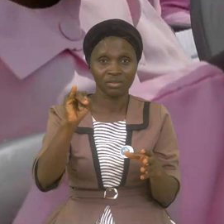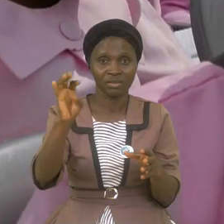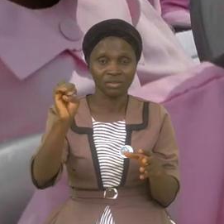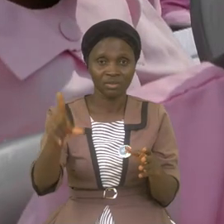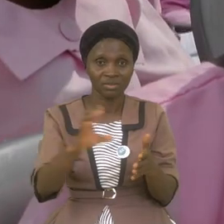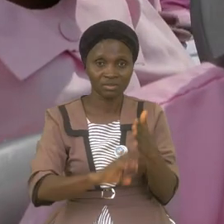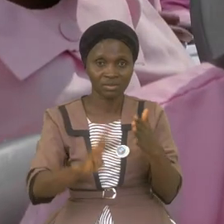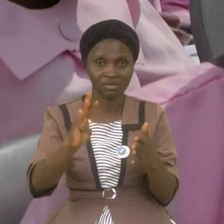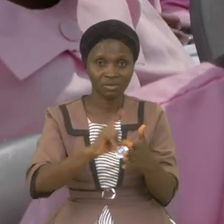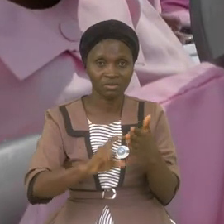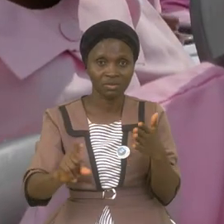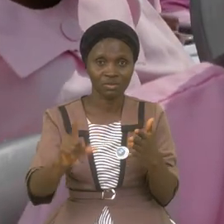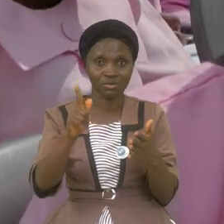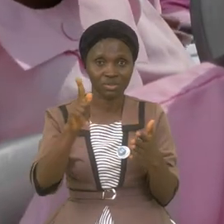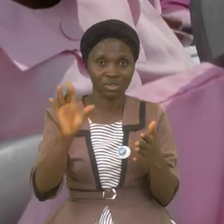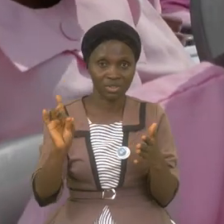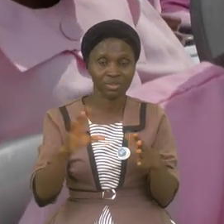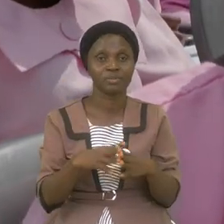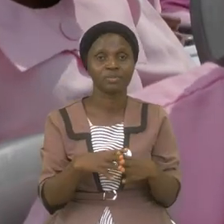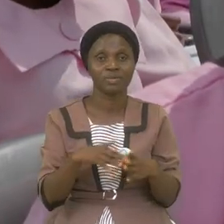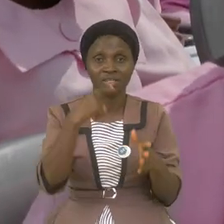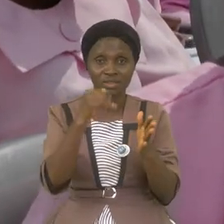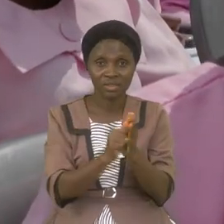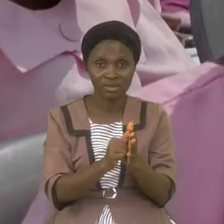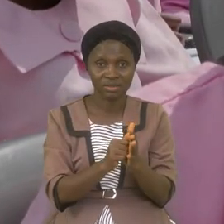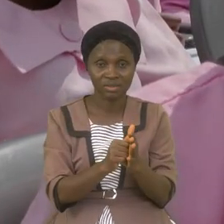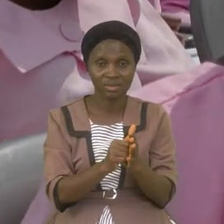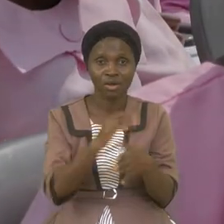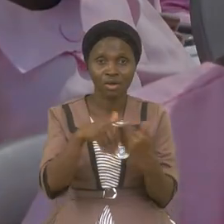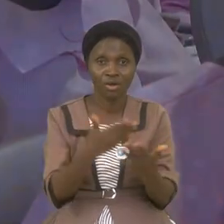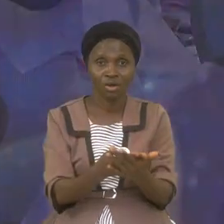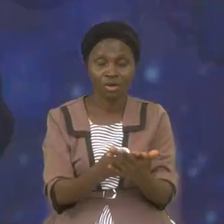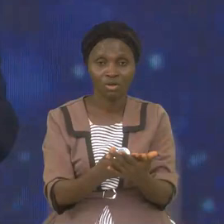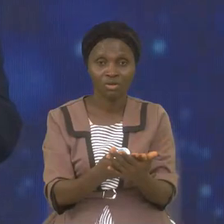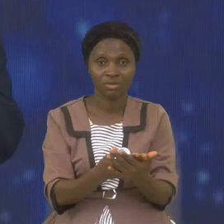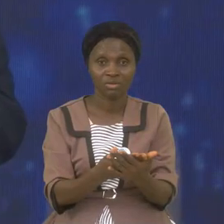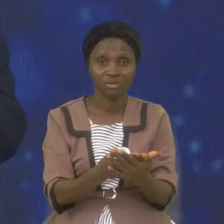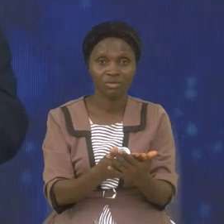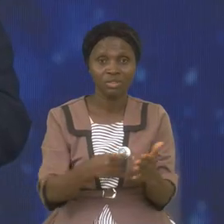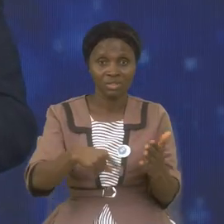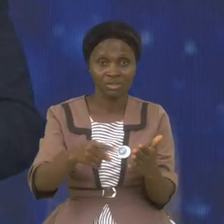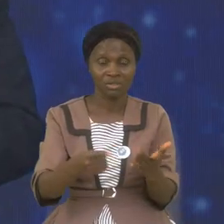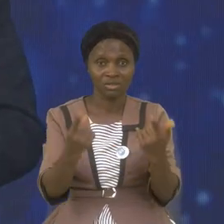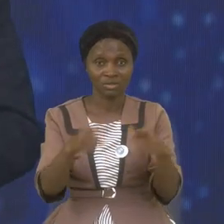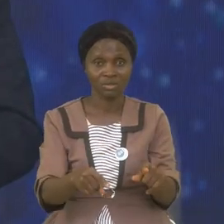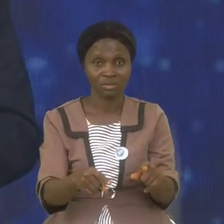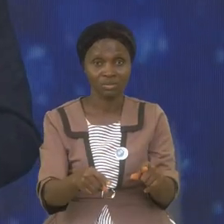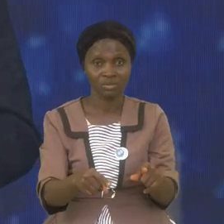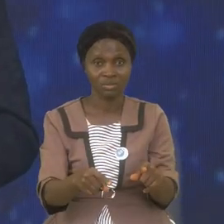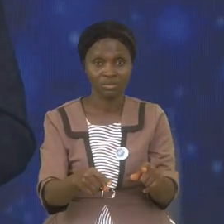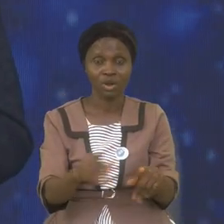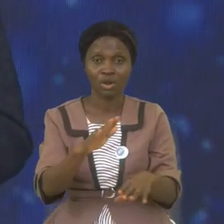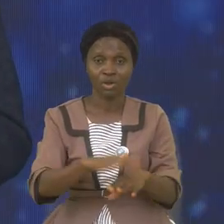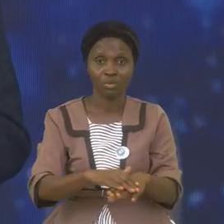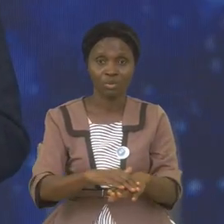verse 28. It says, all this came upon